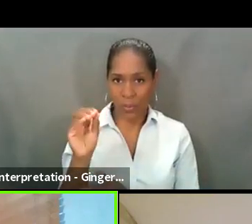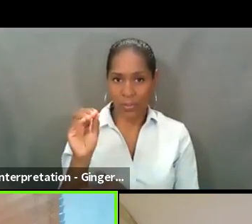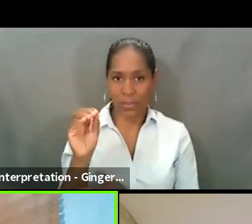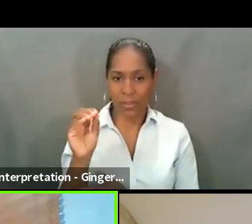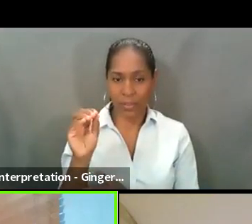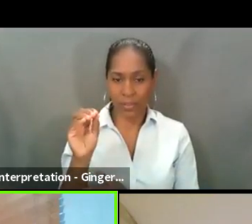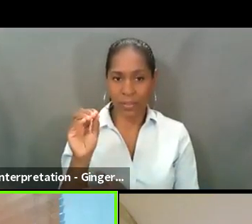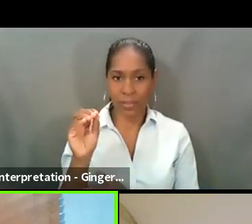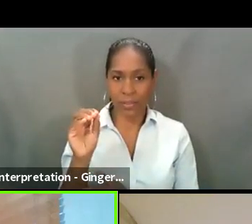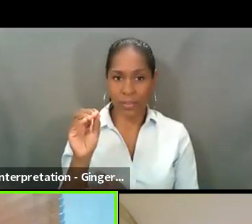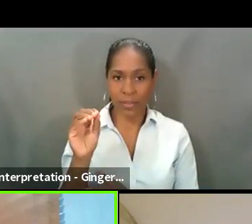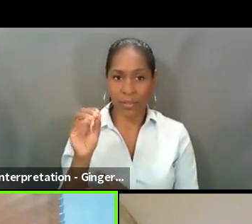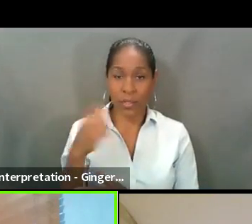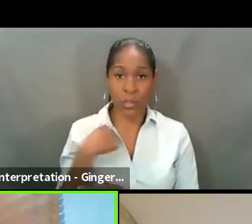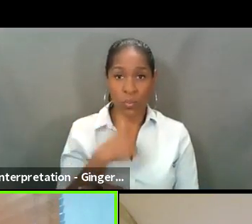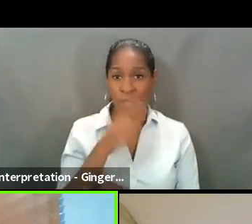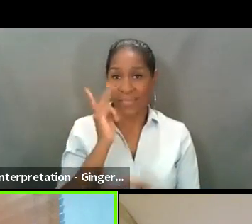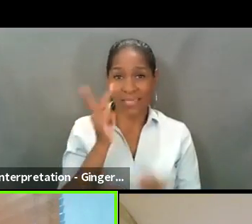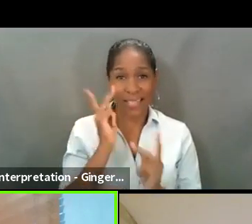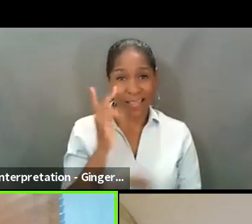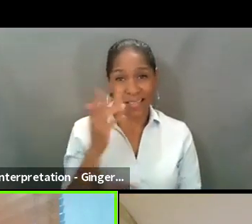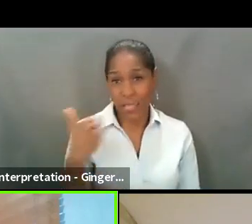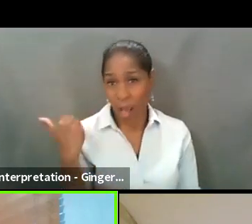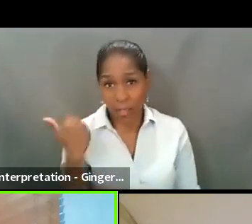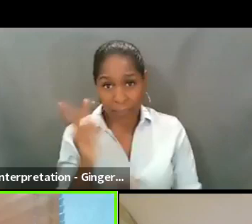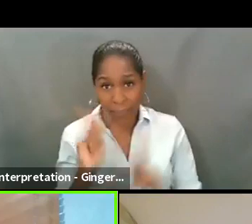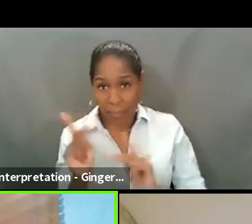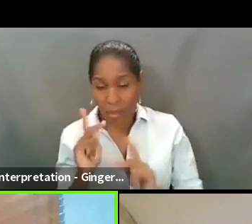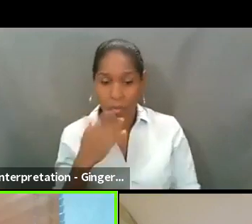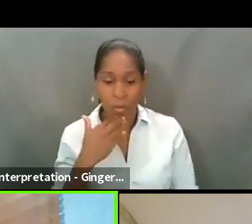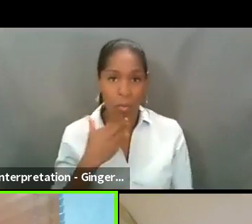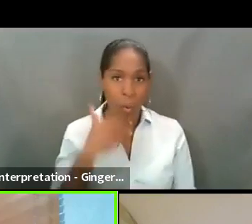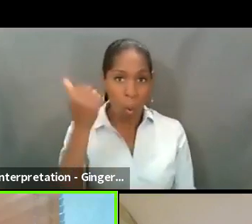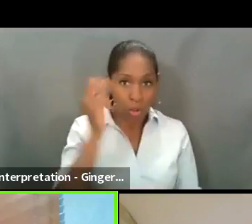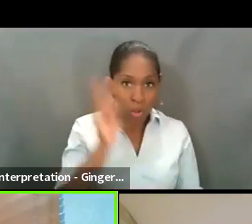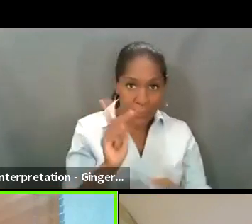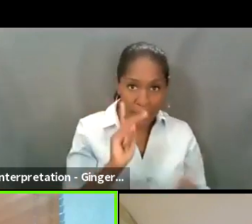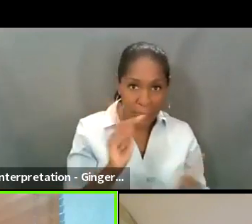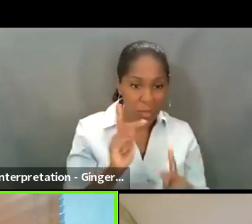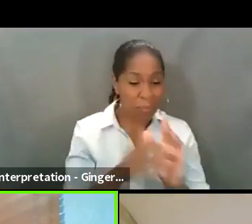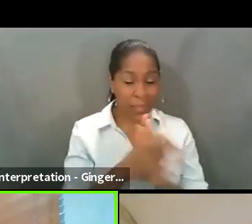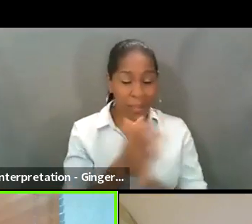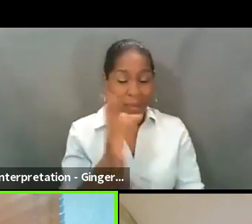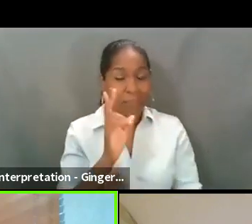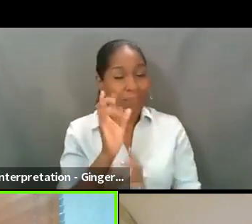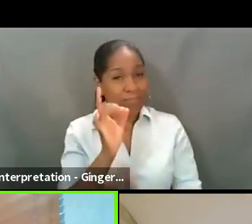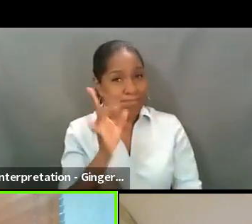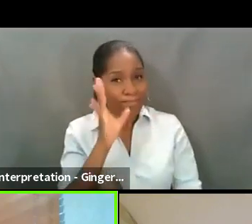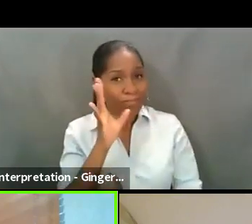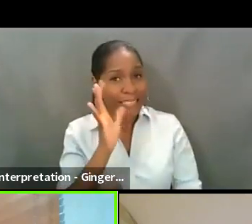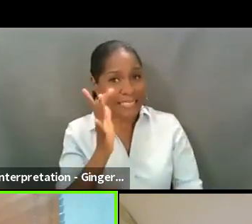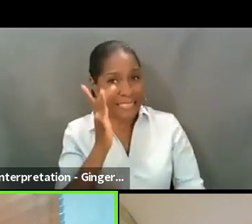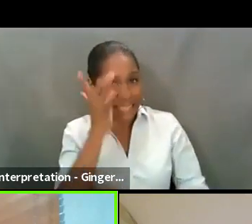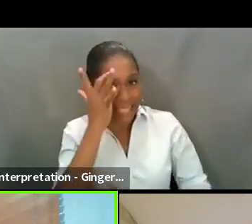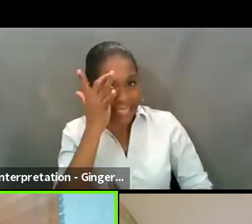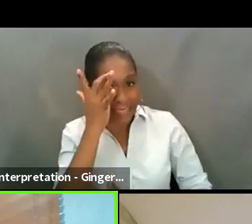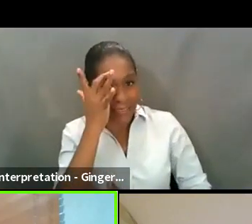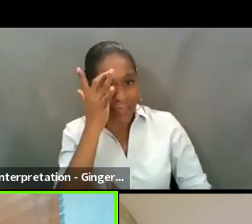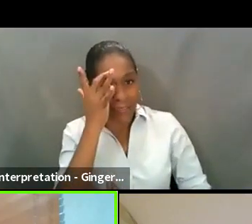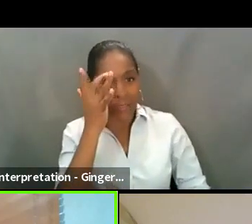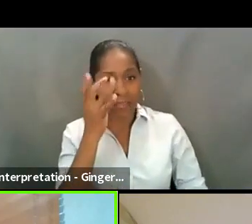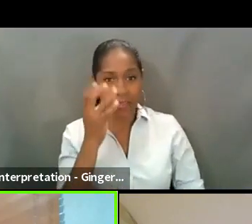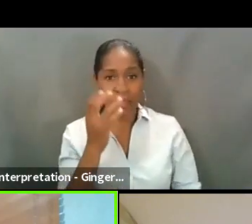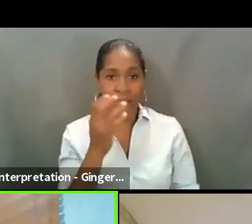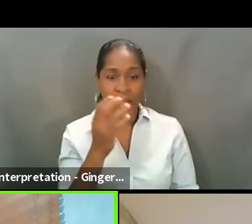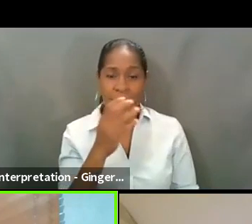people, young people, older people, get very sick. And unfortunately, like